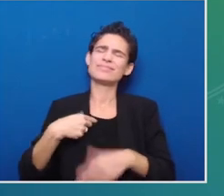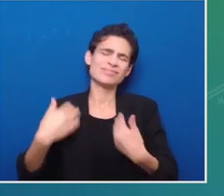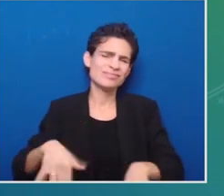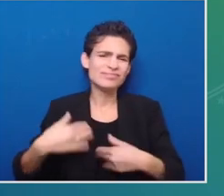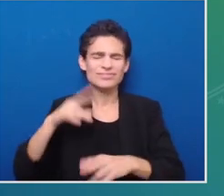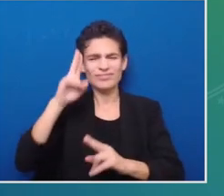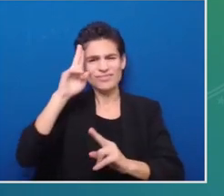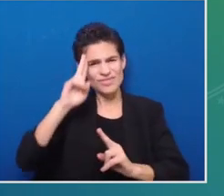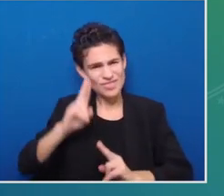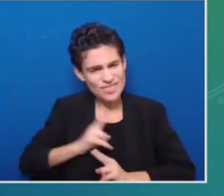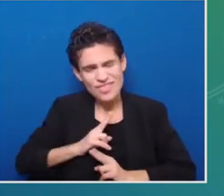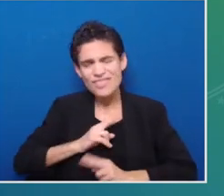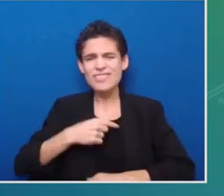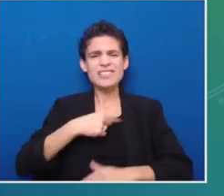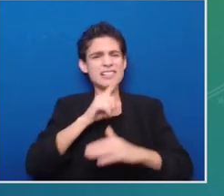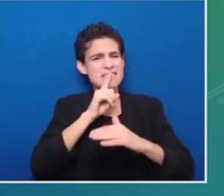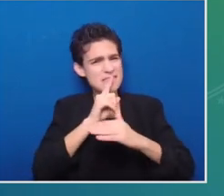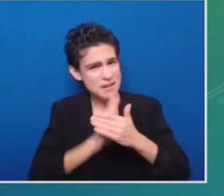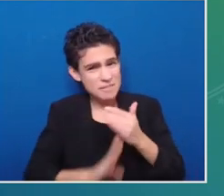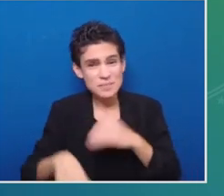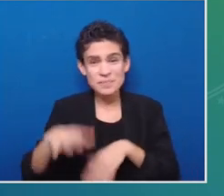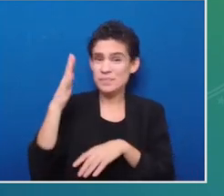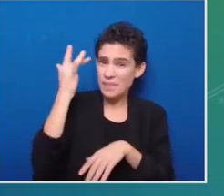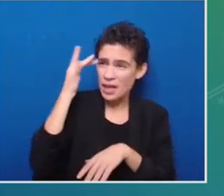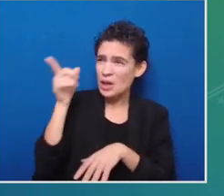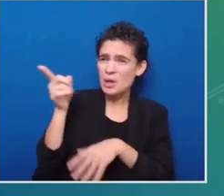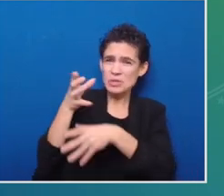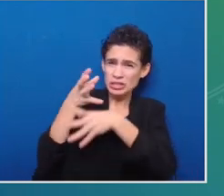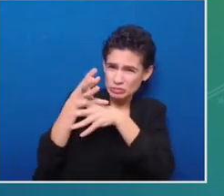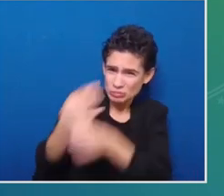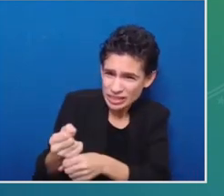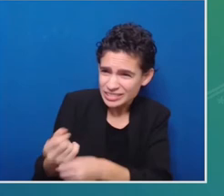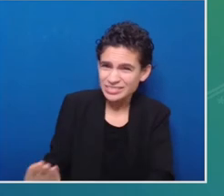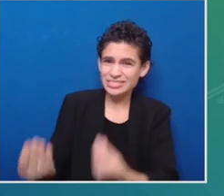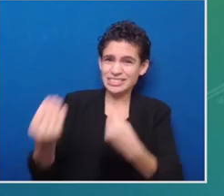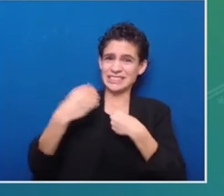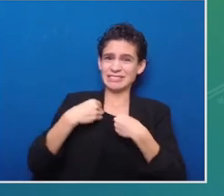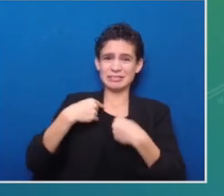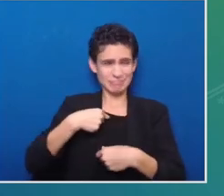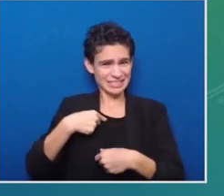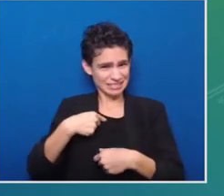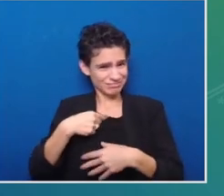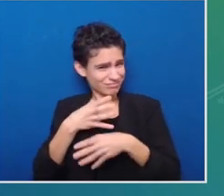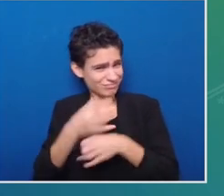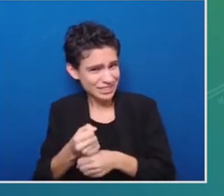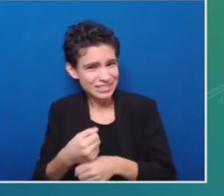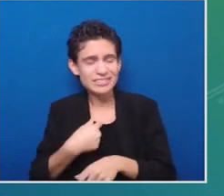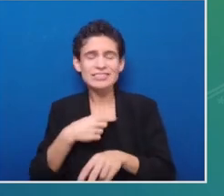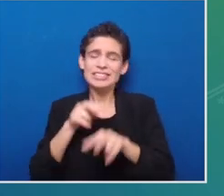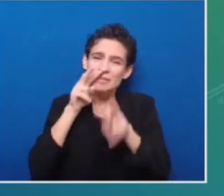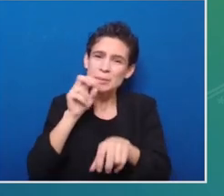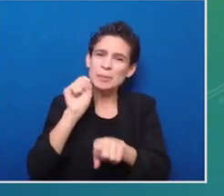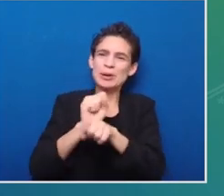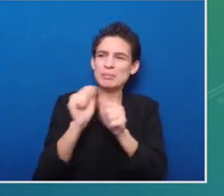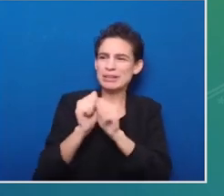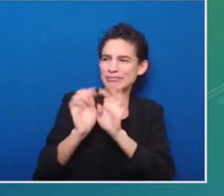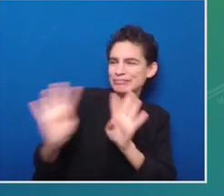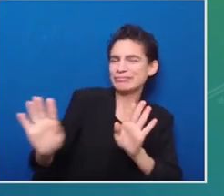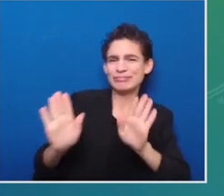honored and humbled by the trust you've placed in me, and I look forward to getting to work with this incredible team.